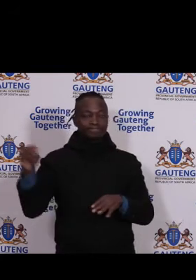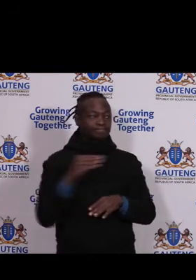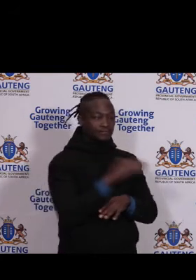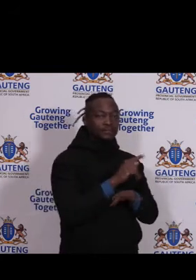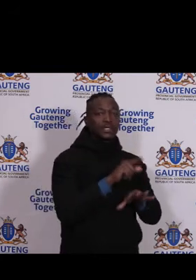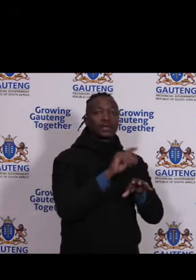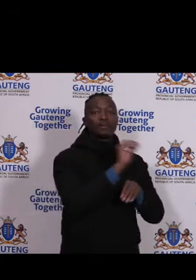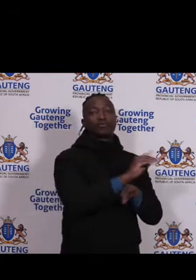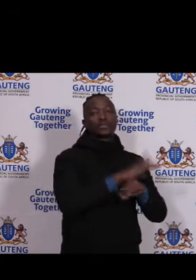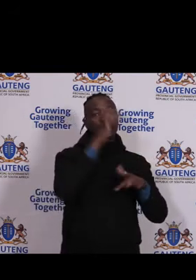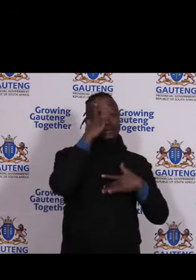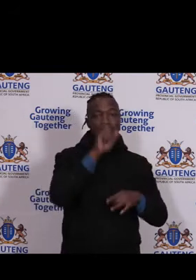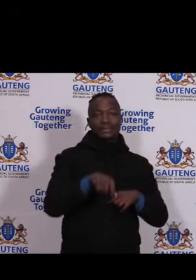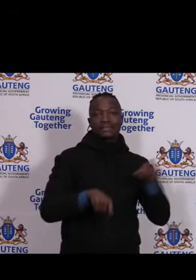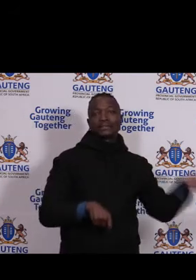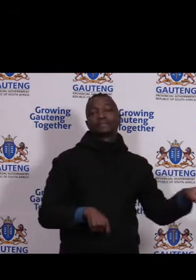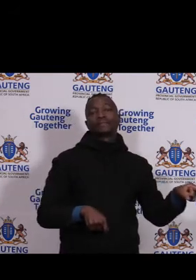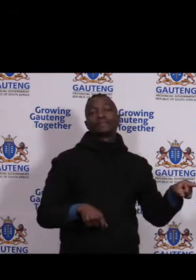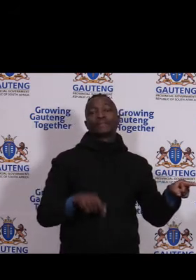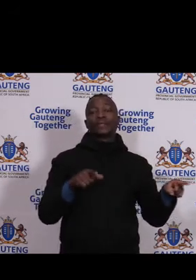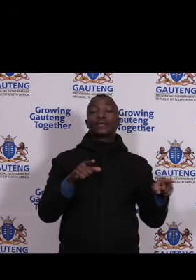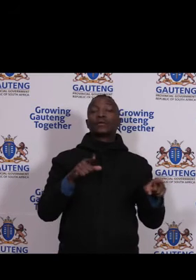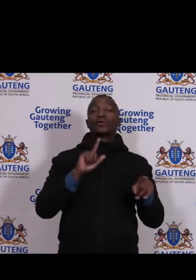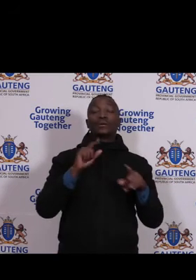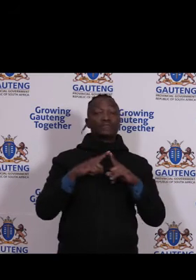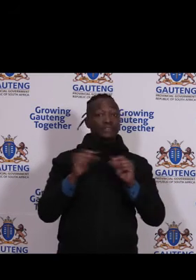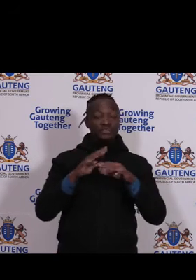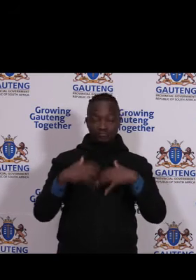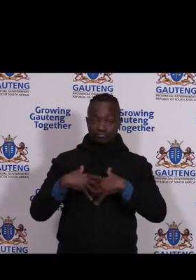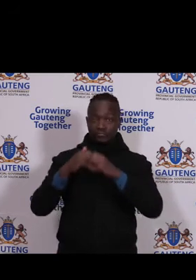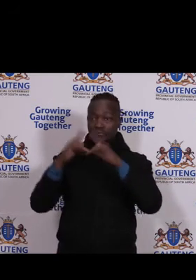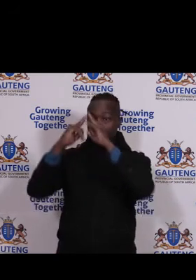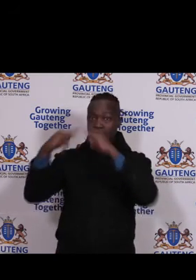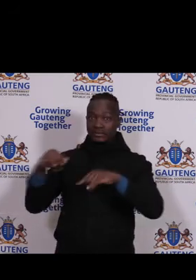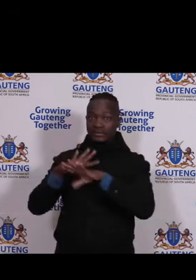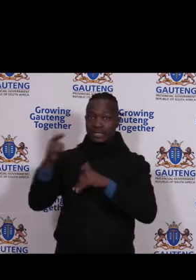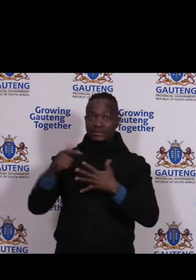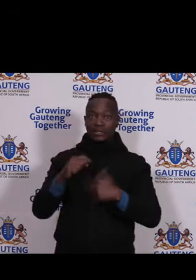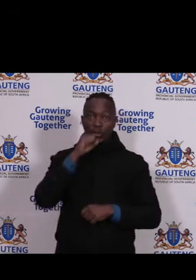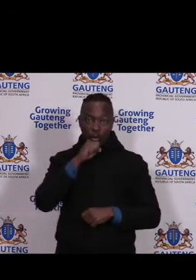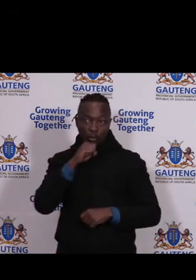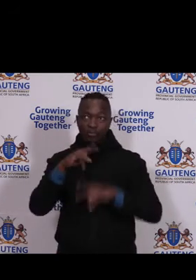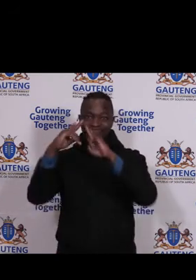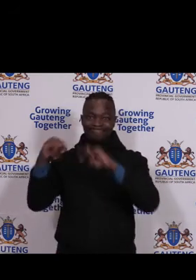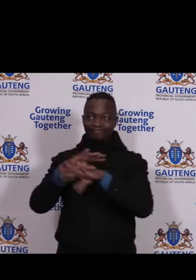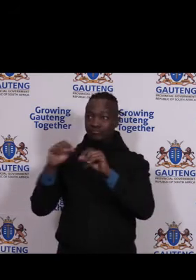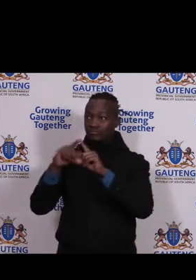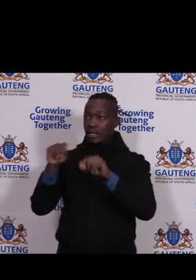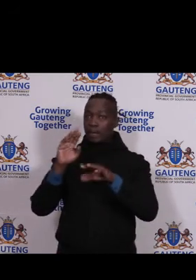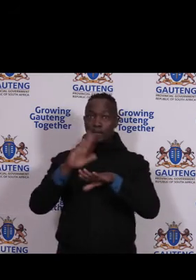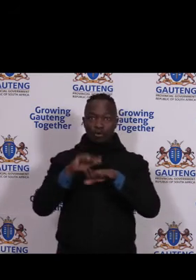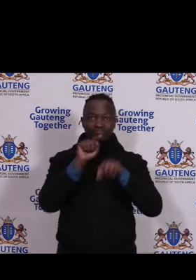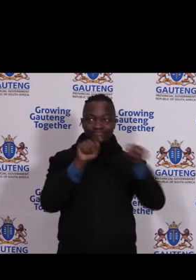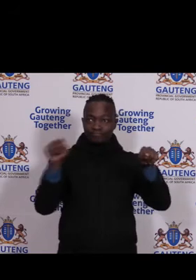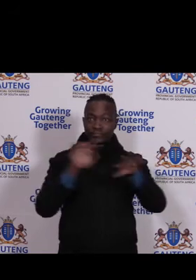take up the patients there. We have also put up fever tents in most of our facilities, which will help us that